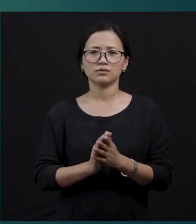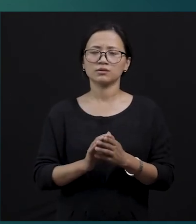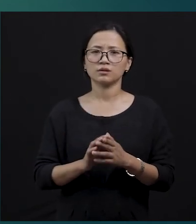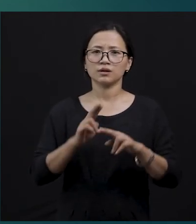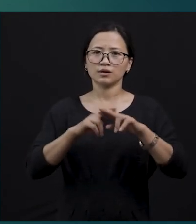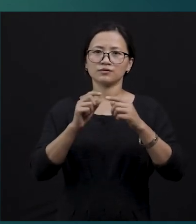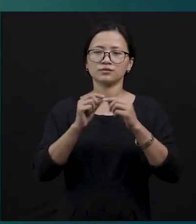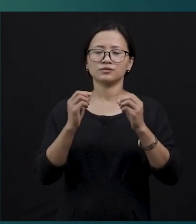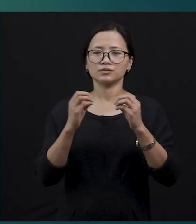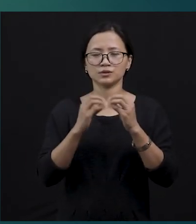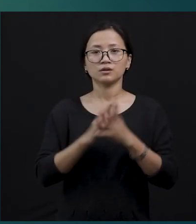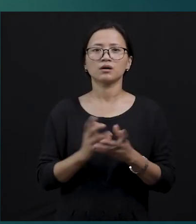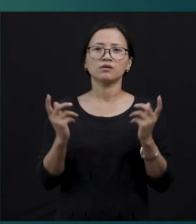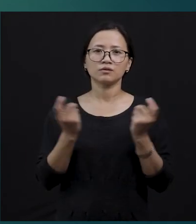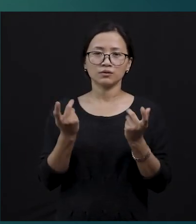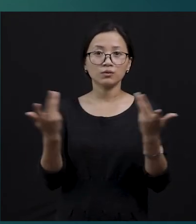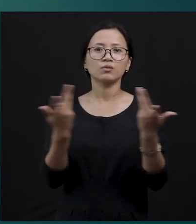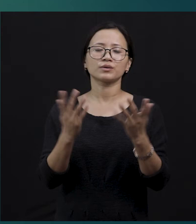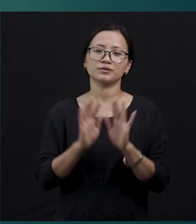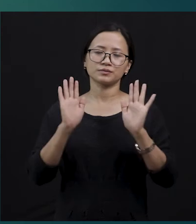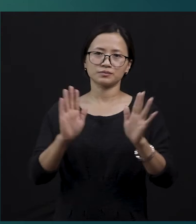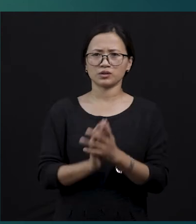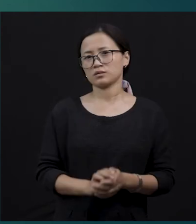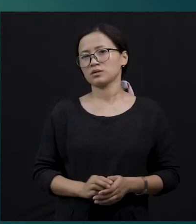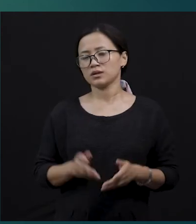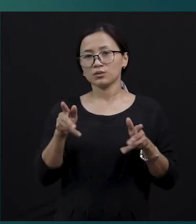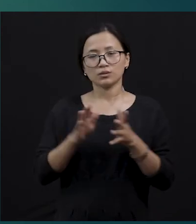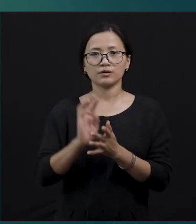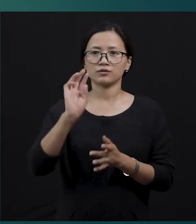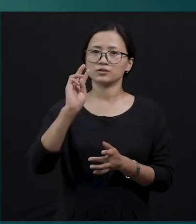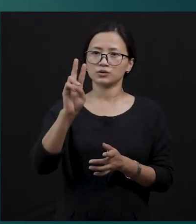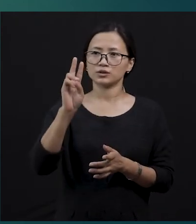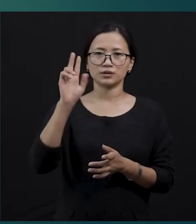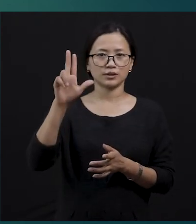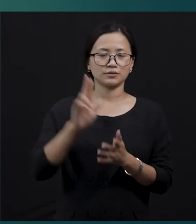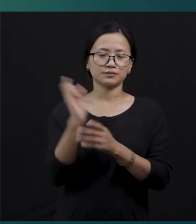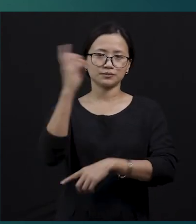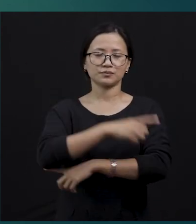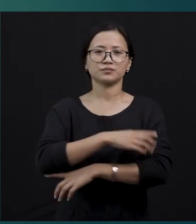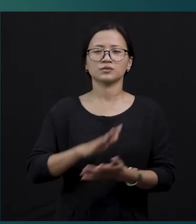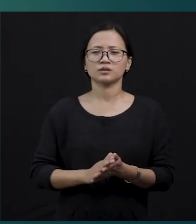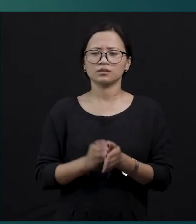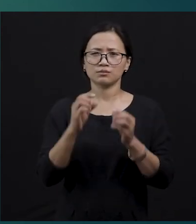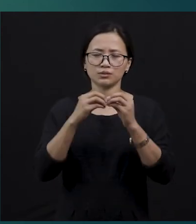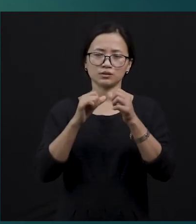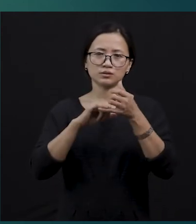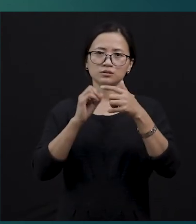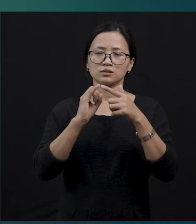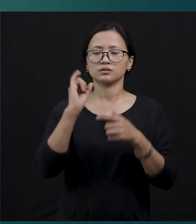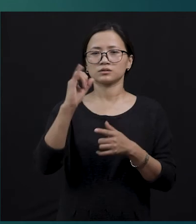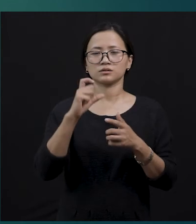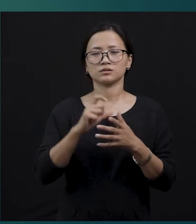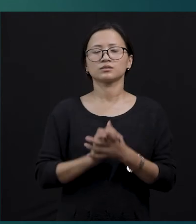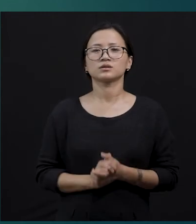will have how many days, children? February will have only 28 days. So, this is the basic things you need to keep